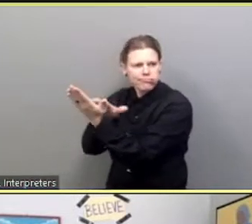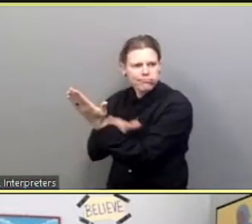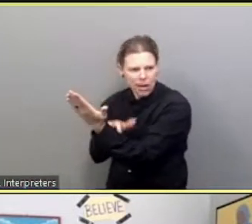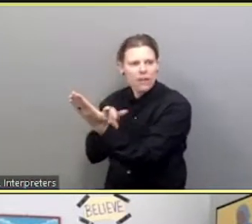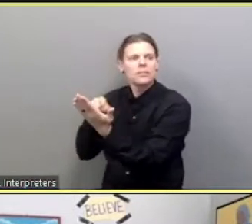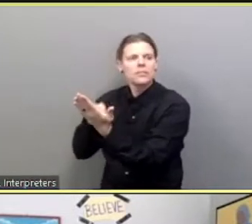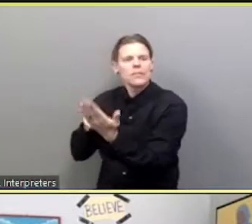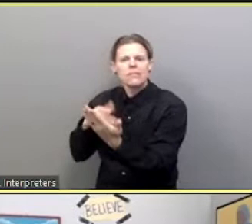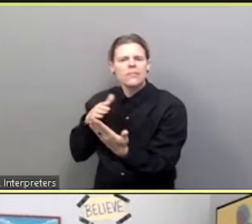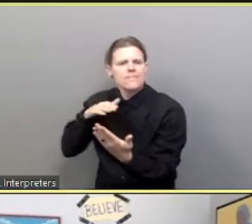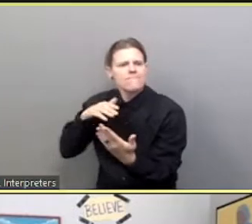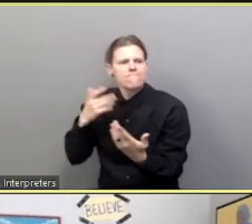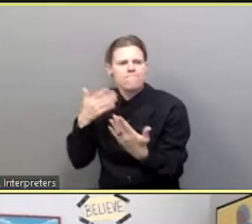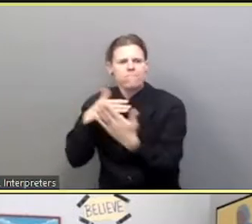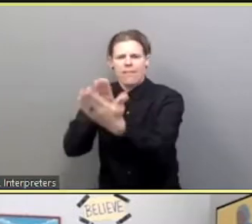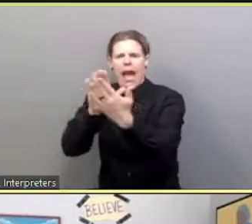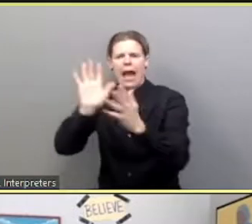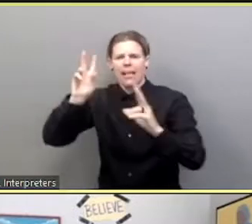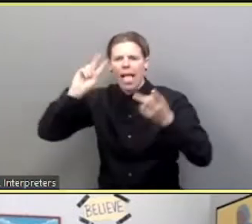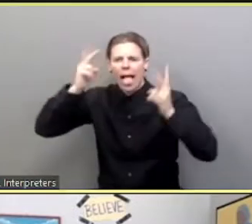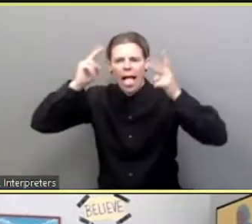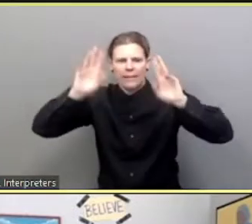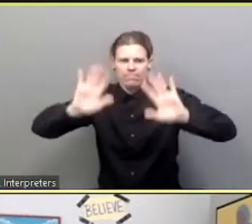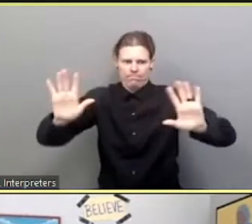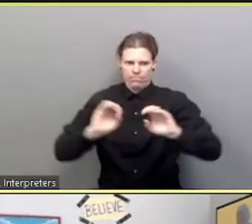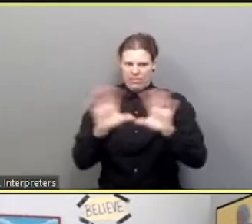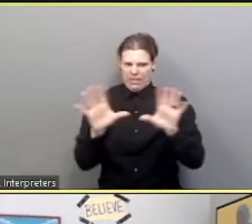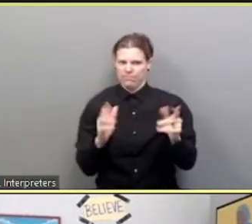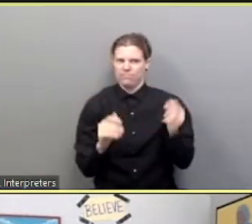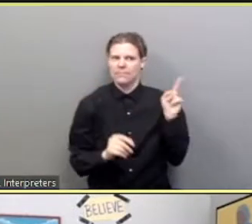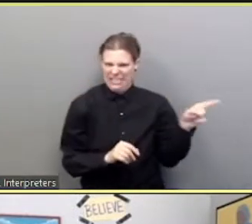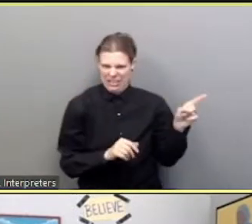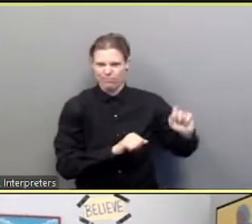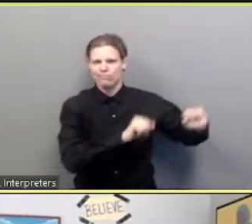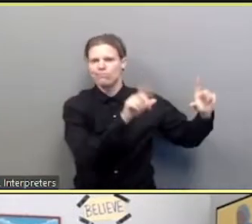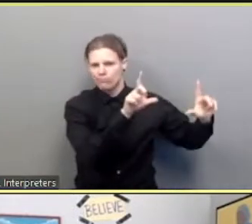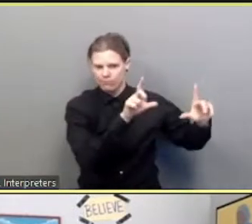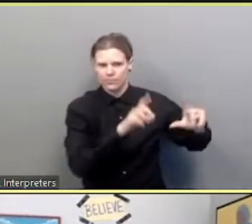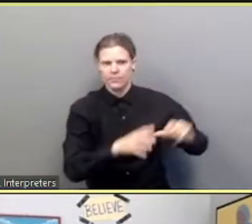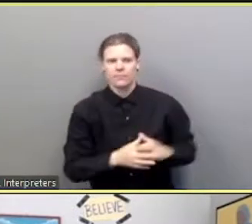it afterwards. Next slide. And it's a cute